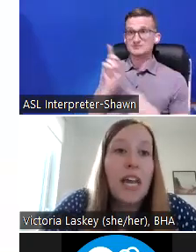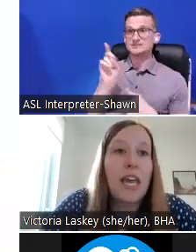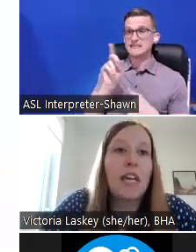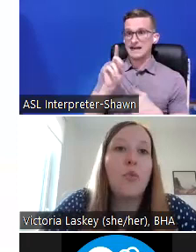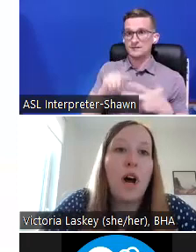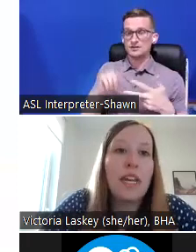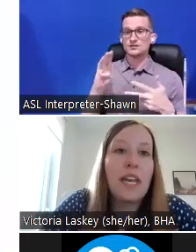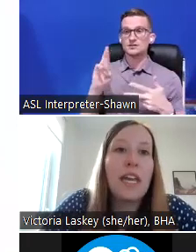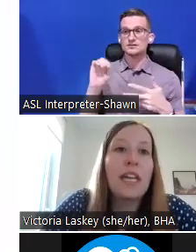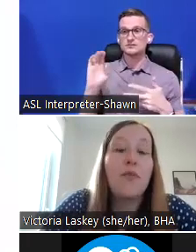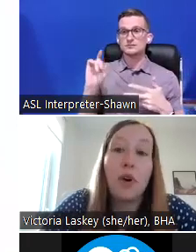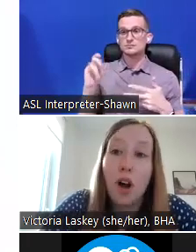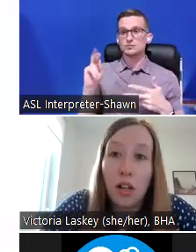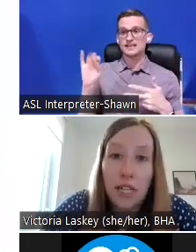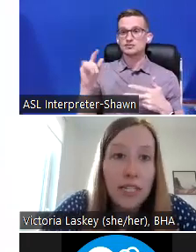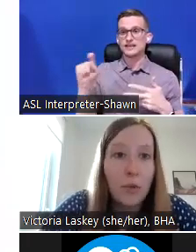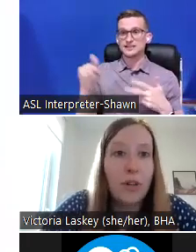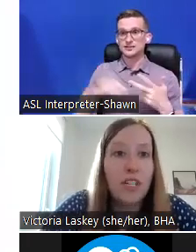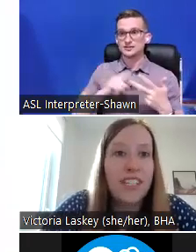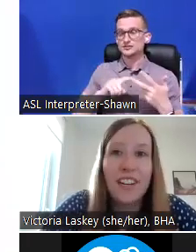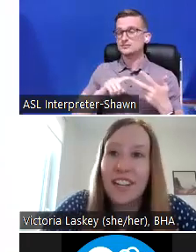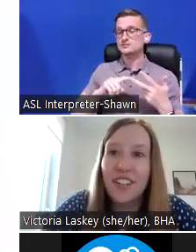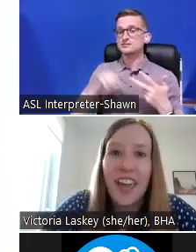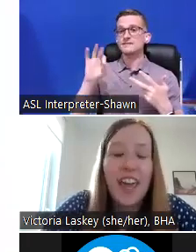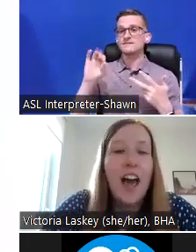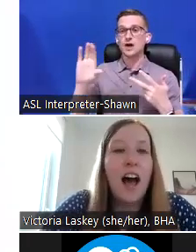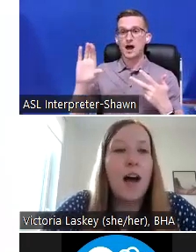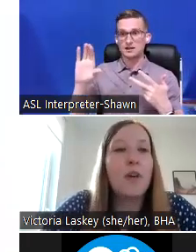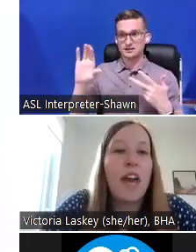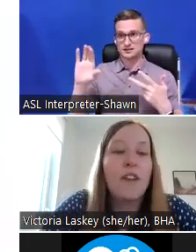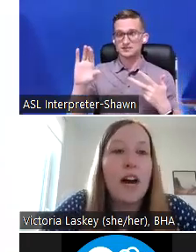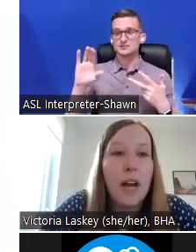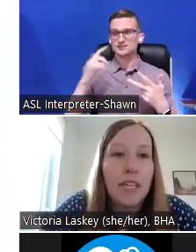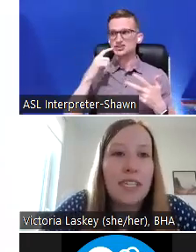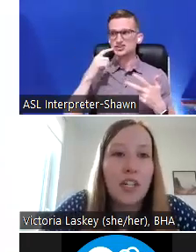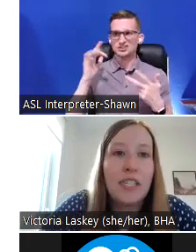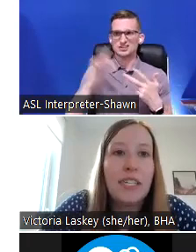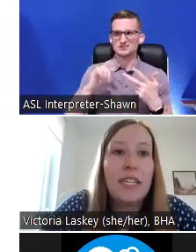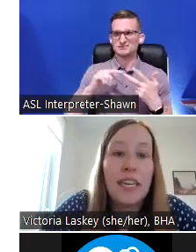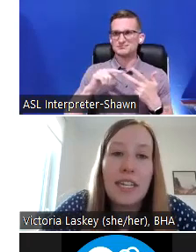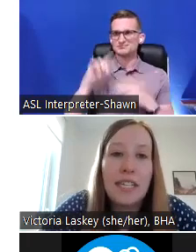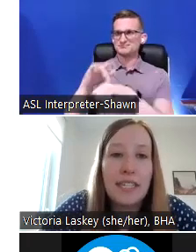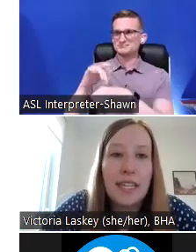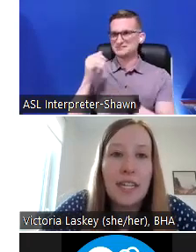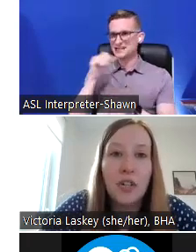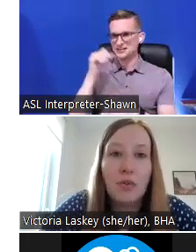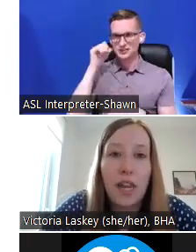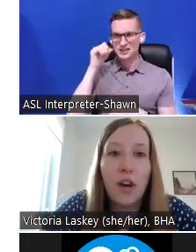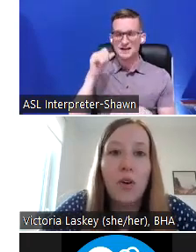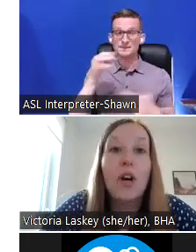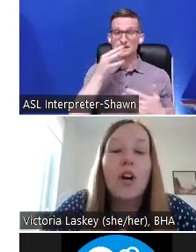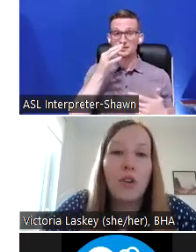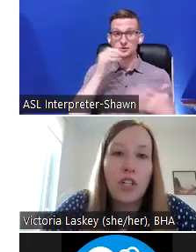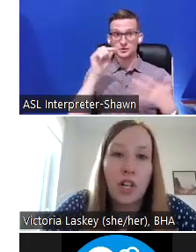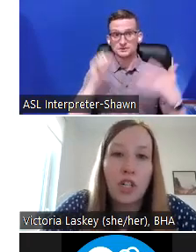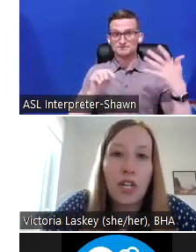Breckenridge, and one in Fort Collins. We were just there yesterday. And we have upcoming sessions in Canyon City,